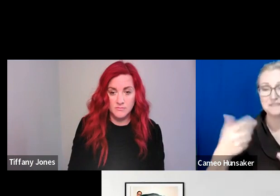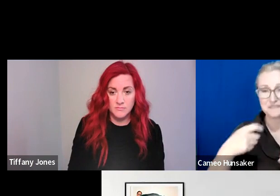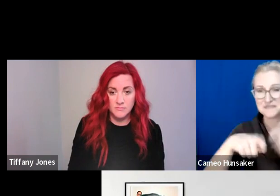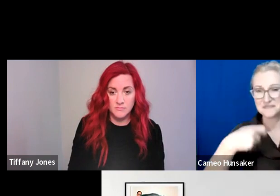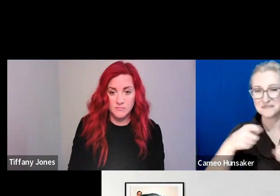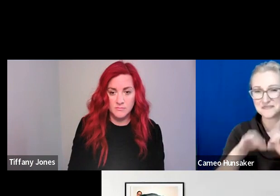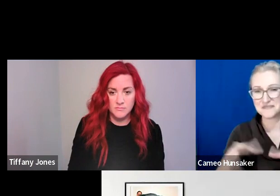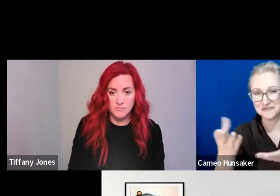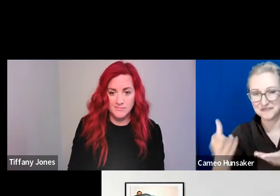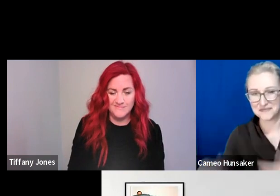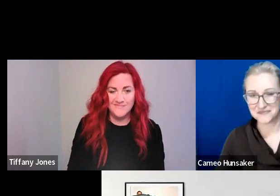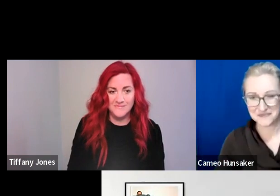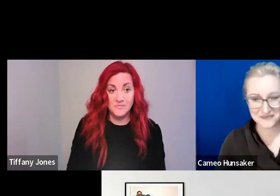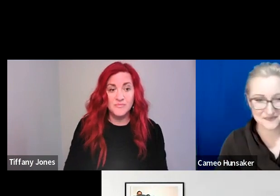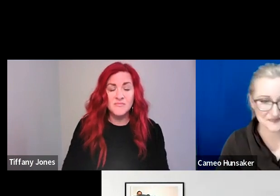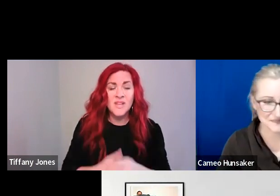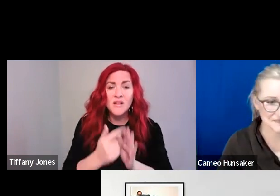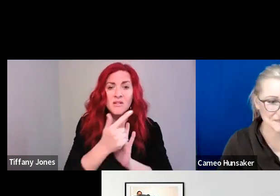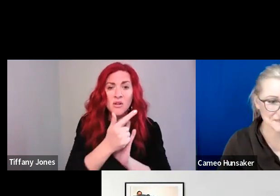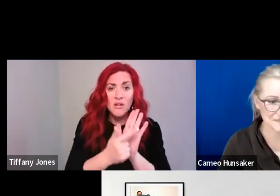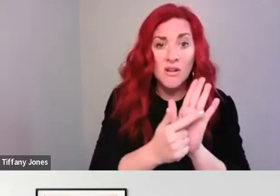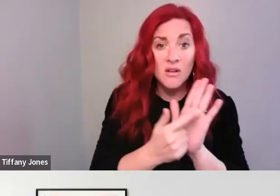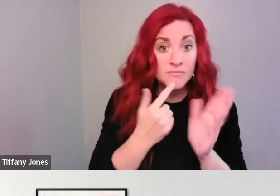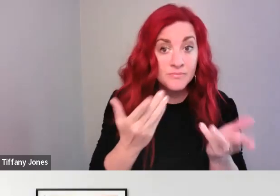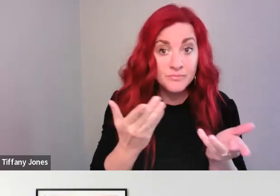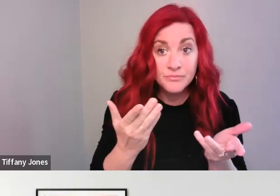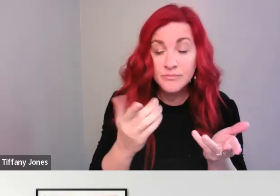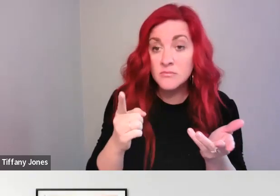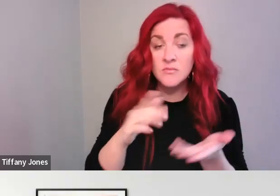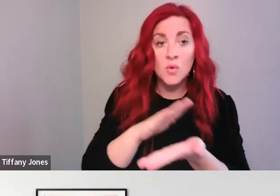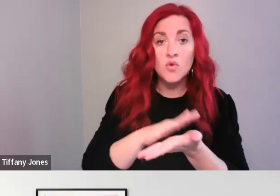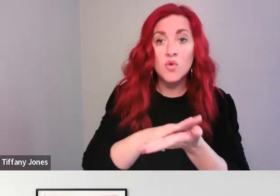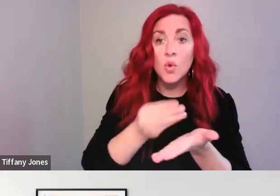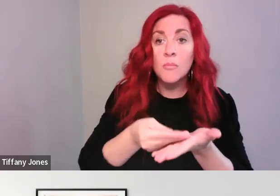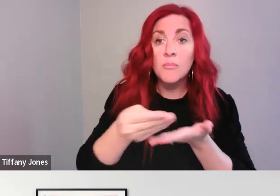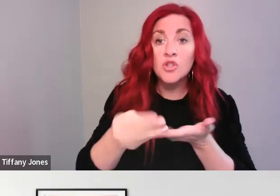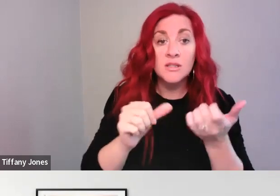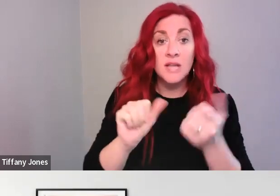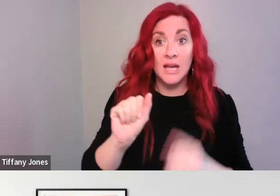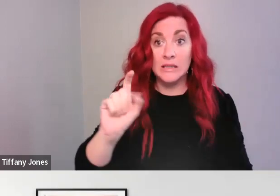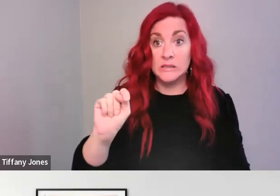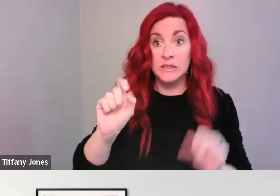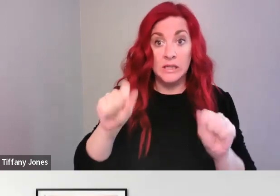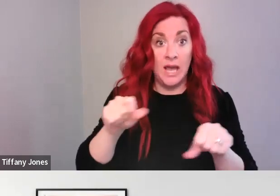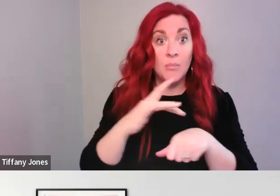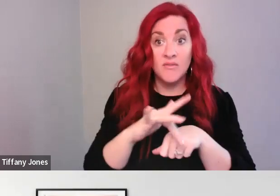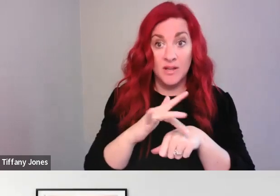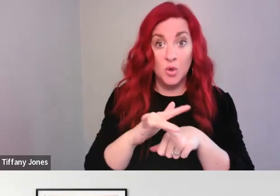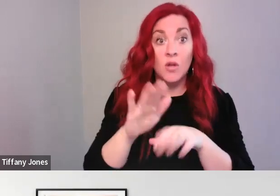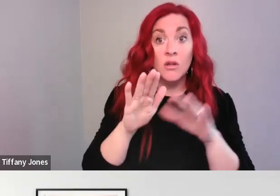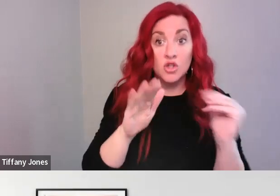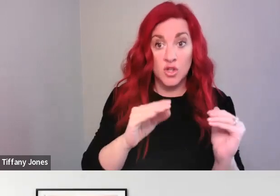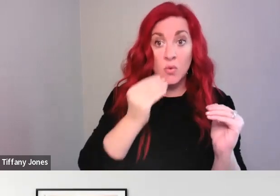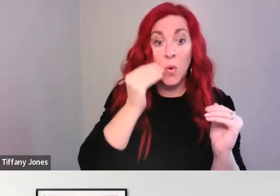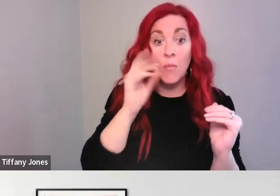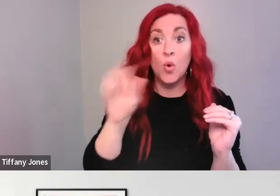Essentially, what the law says is that school purchased assistive technology can be made available in the child's home or in other